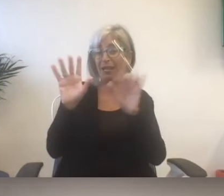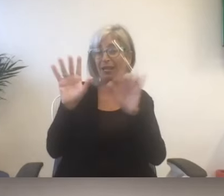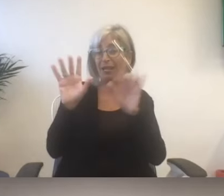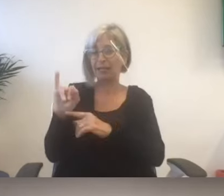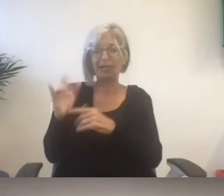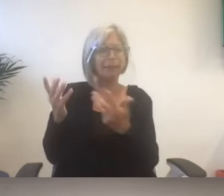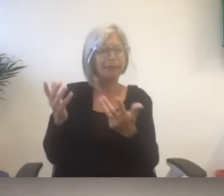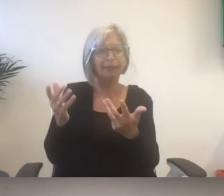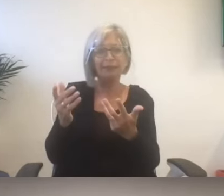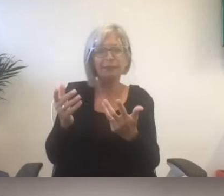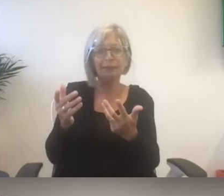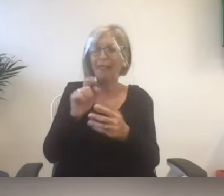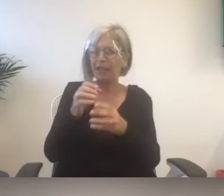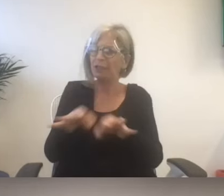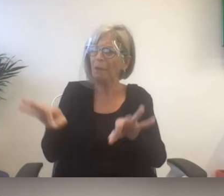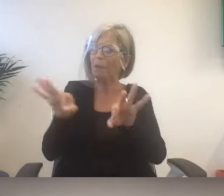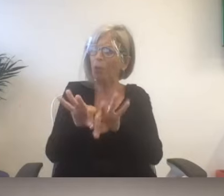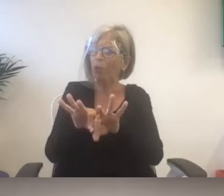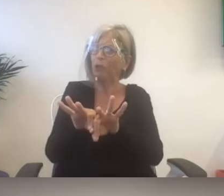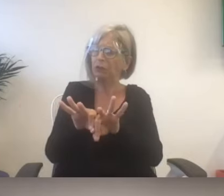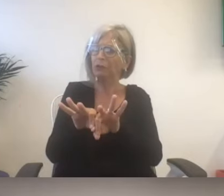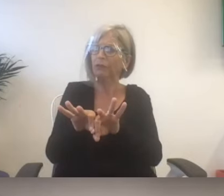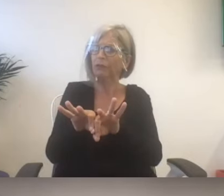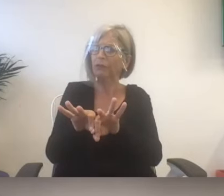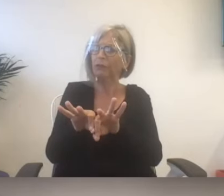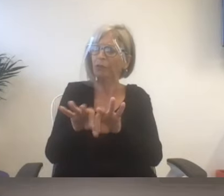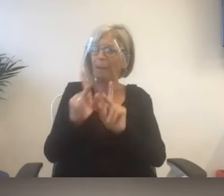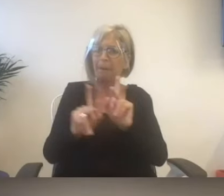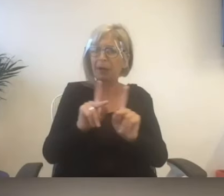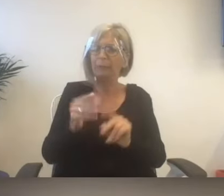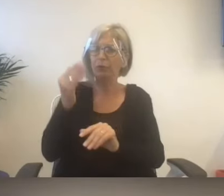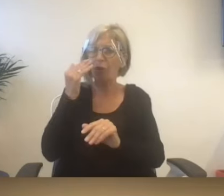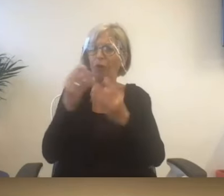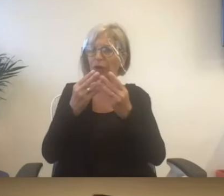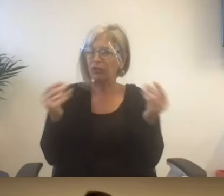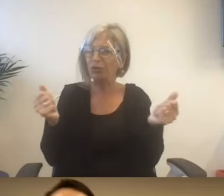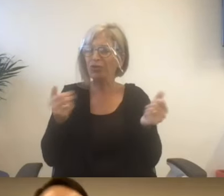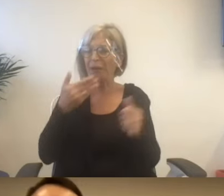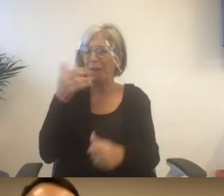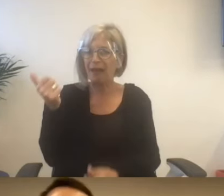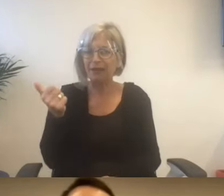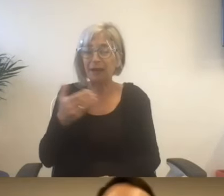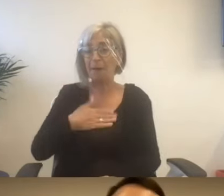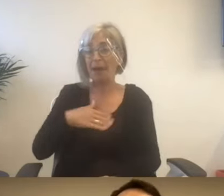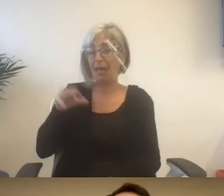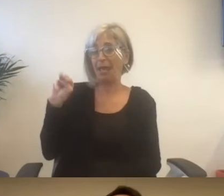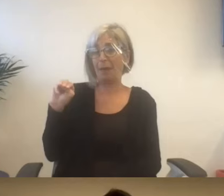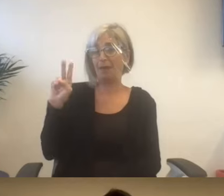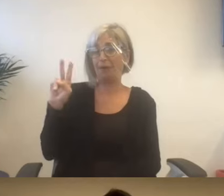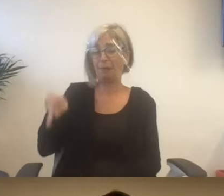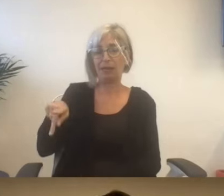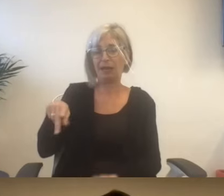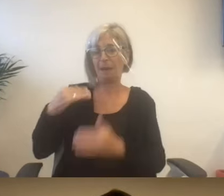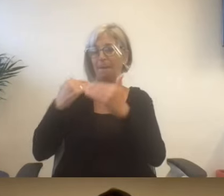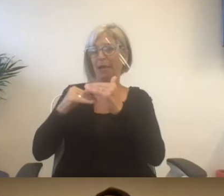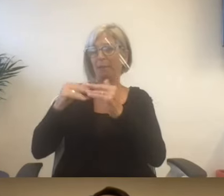that. And I think that's kind of important to kind of streamline the solution there. For my MVP or my minimum